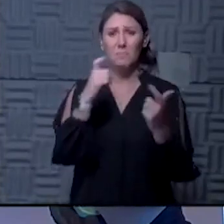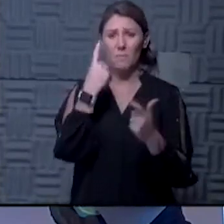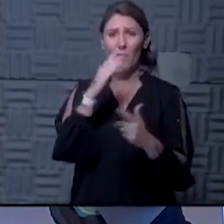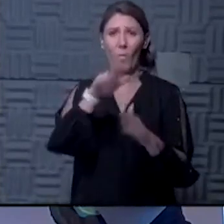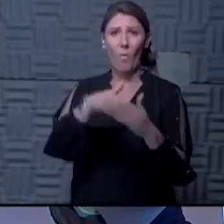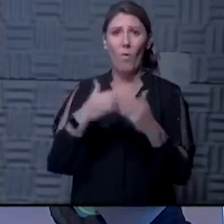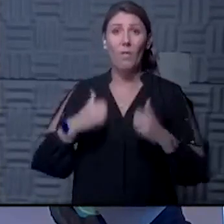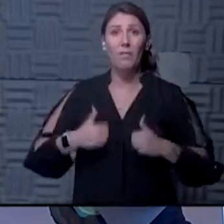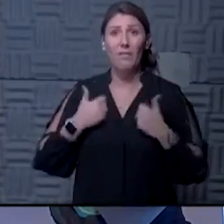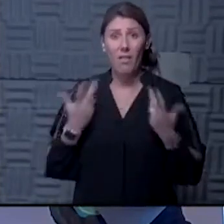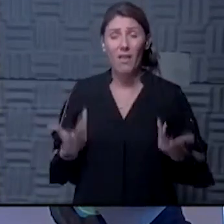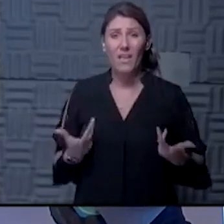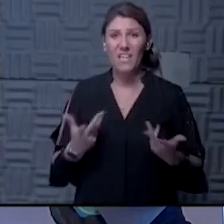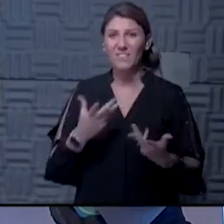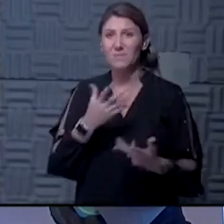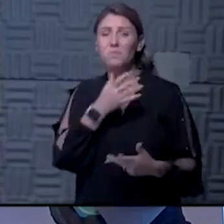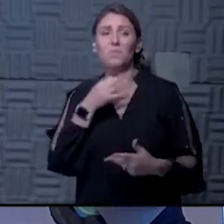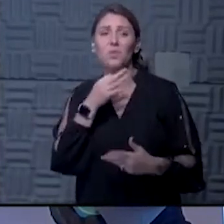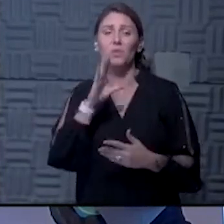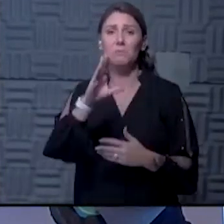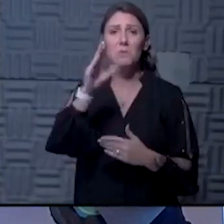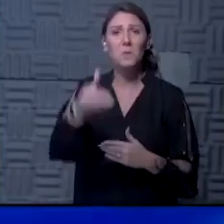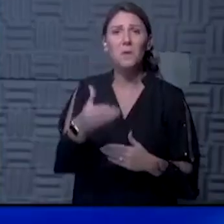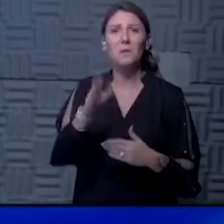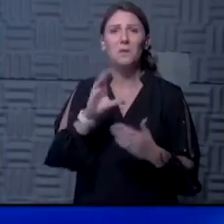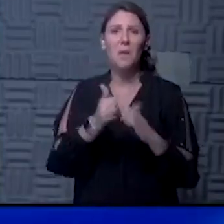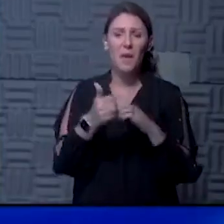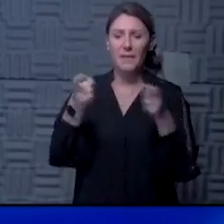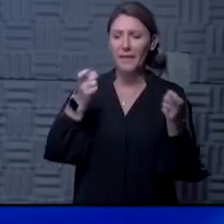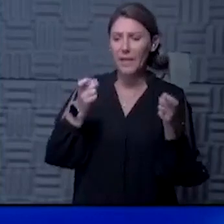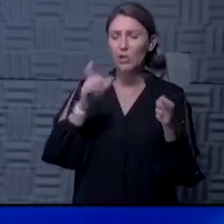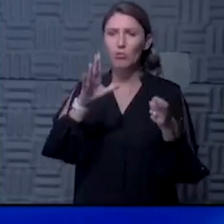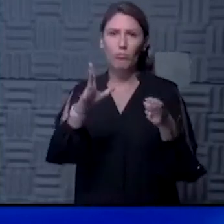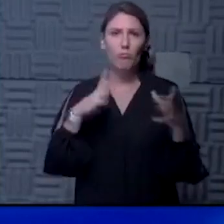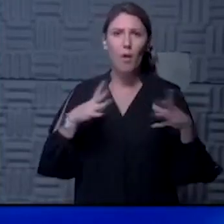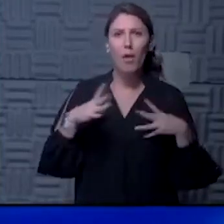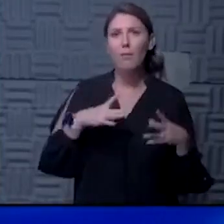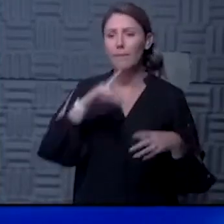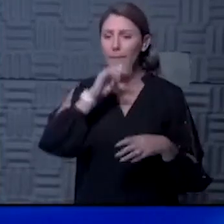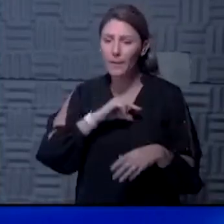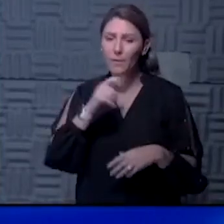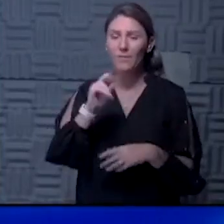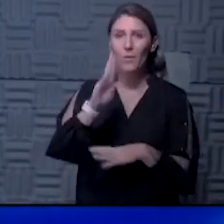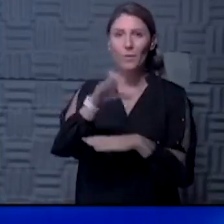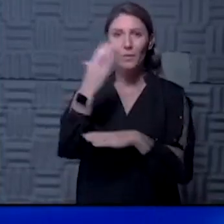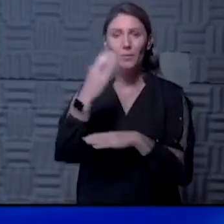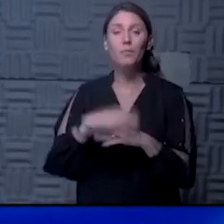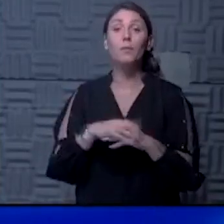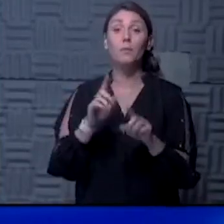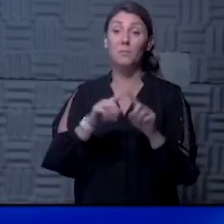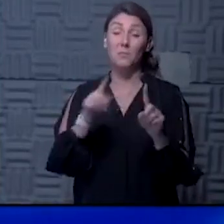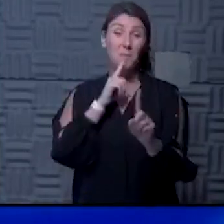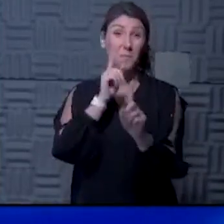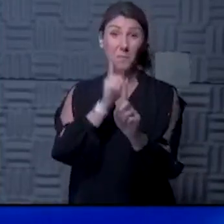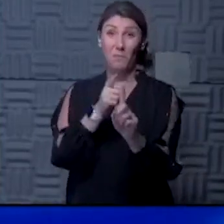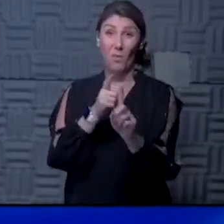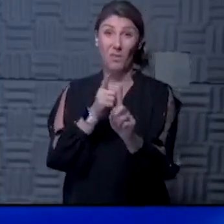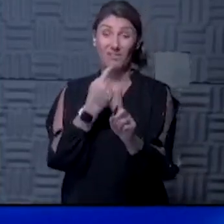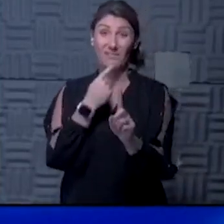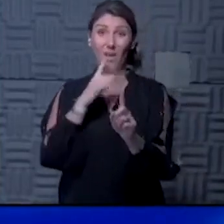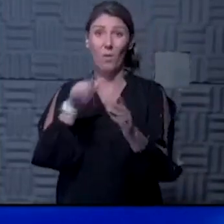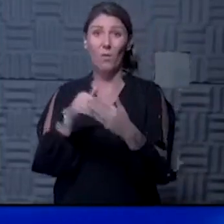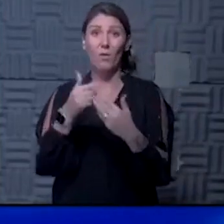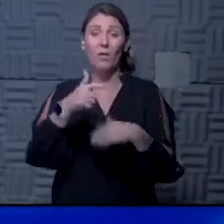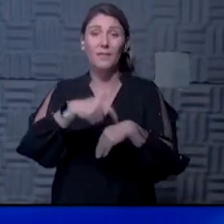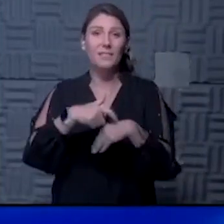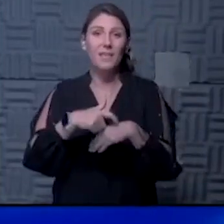to see what our guests are thinking about how they're going to handle their holidays as well, whether it's Thanksgiving or Christmas. And I think the bottom line is the same thing you hear us say all the time.